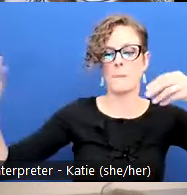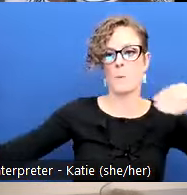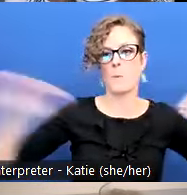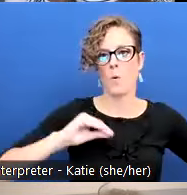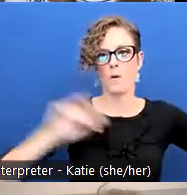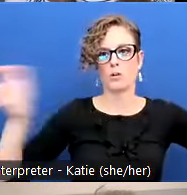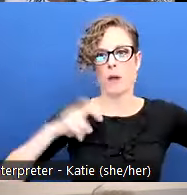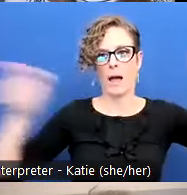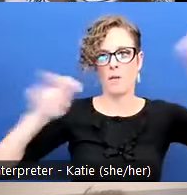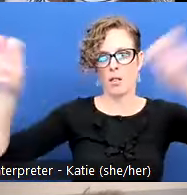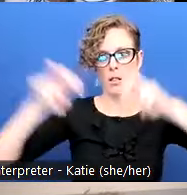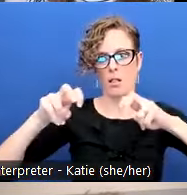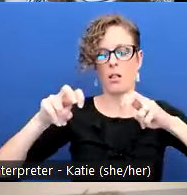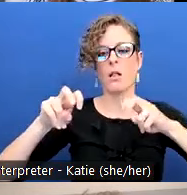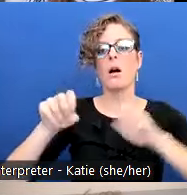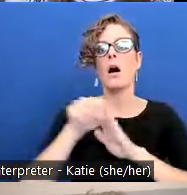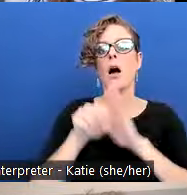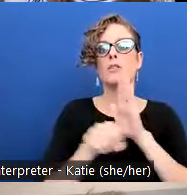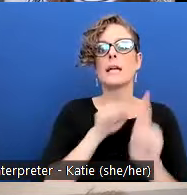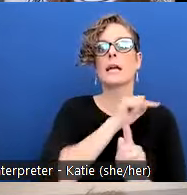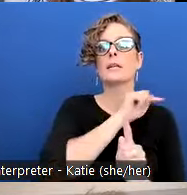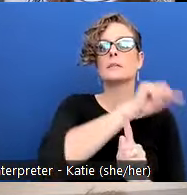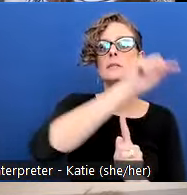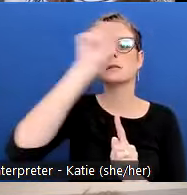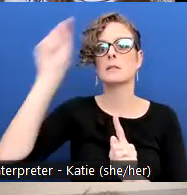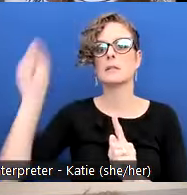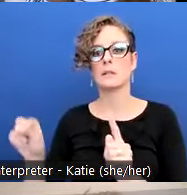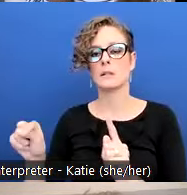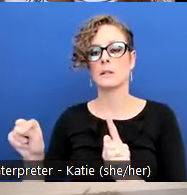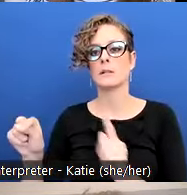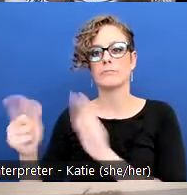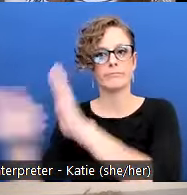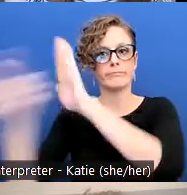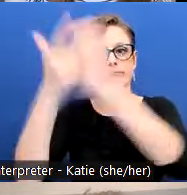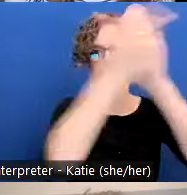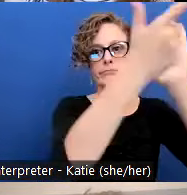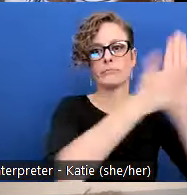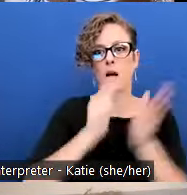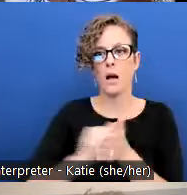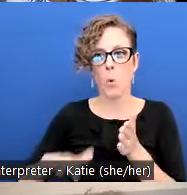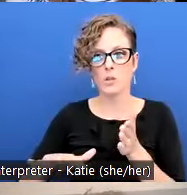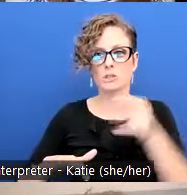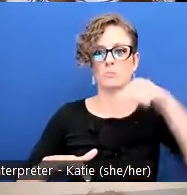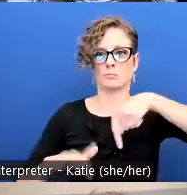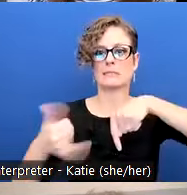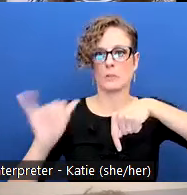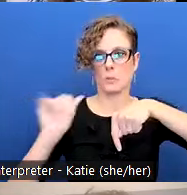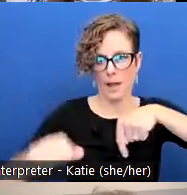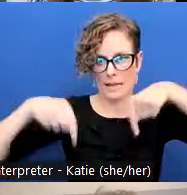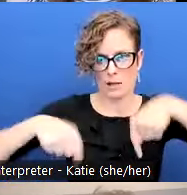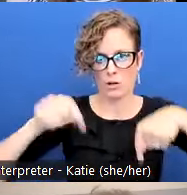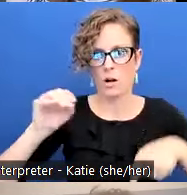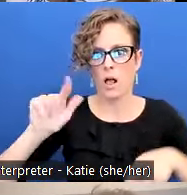us either had trigger laws in place making abortion illegal, or there's some uncertainty